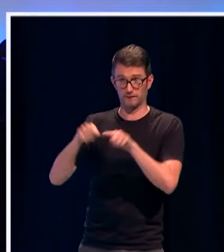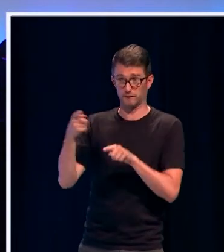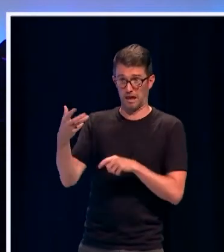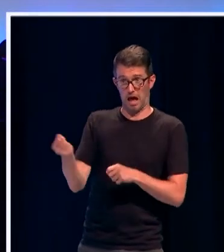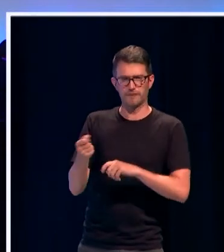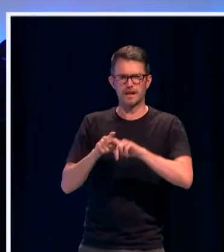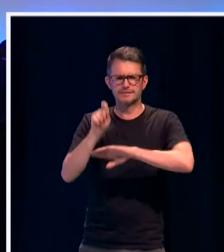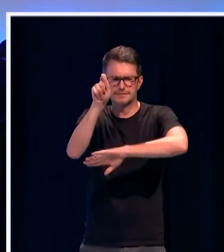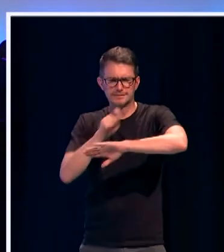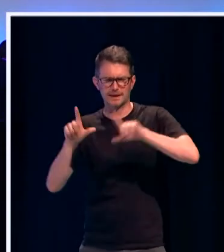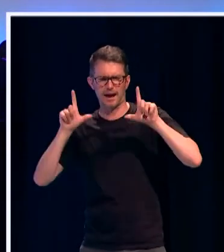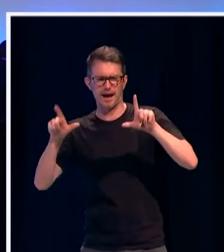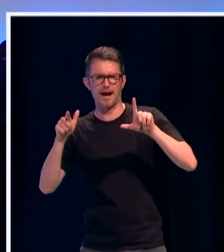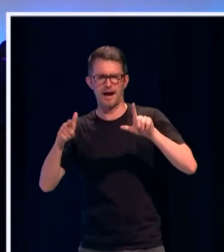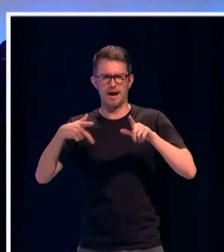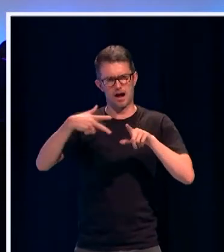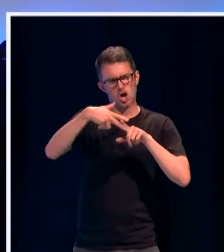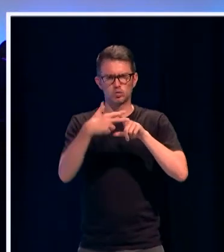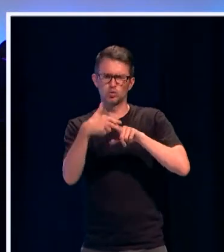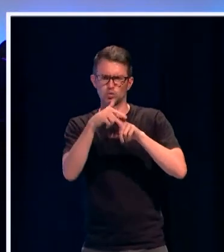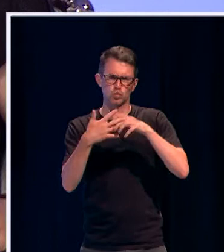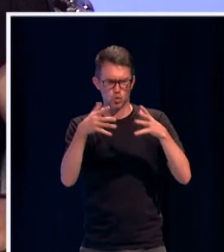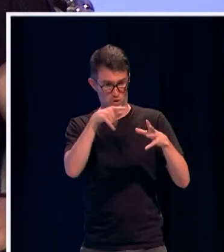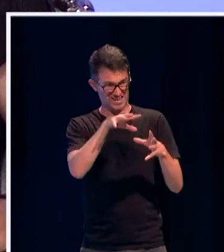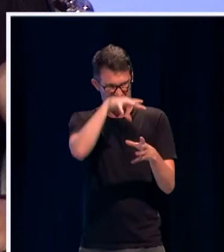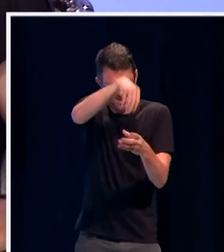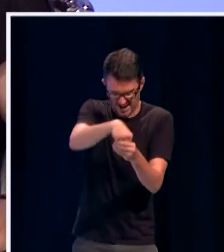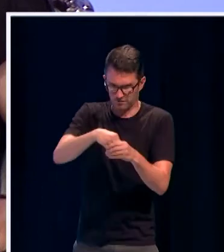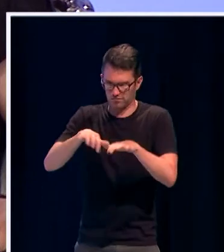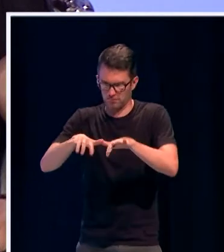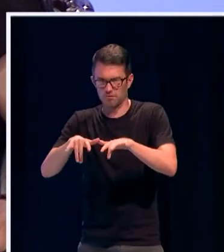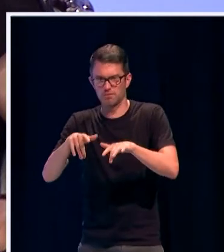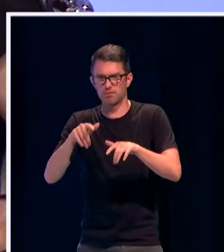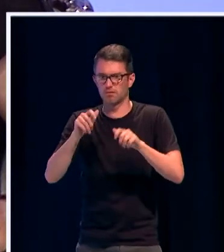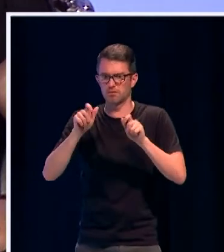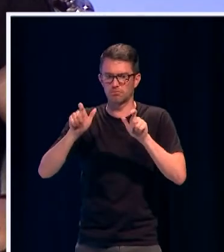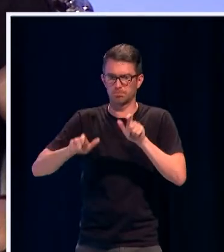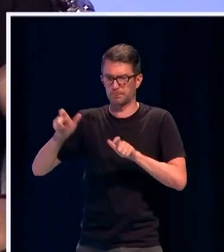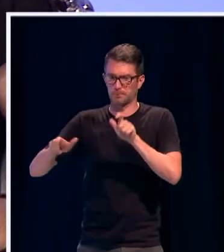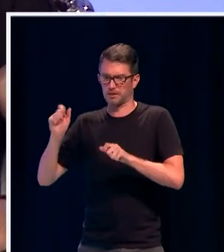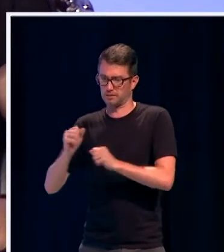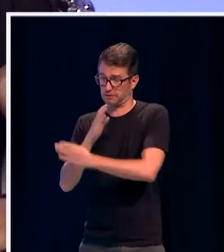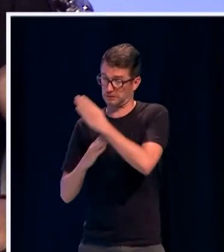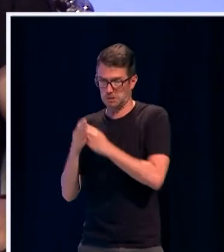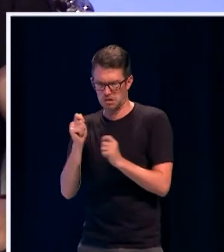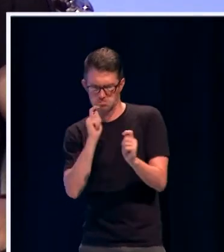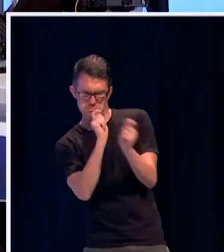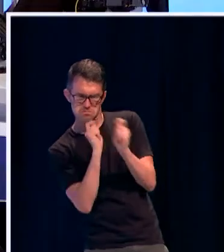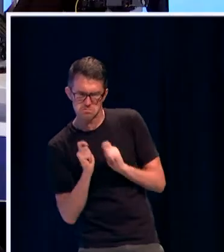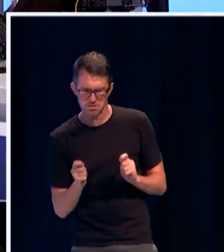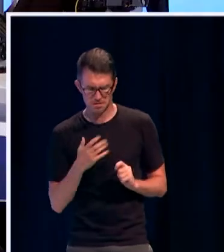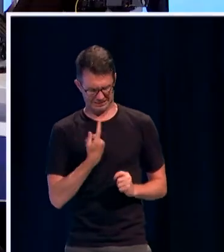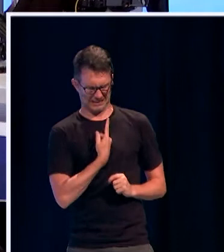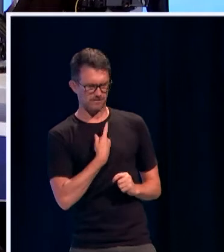design process? Can you give us examples? It's for me? Yeah. Yes, definitely. Okay.